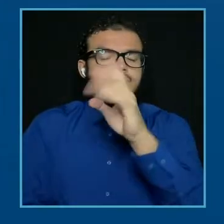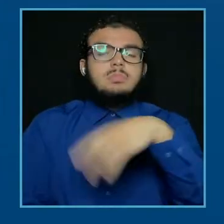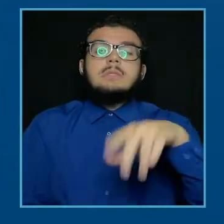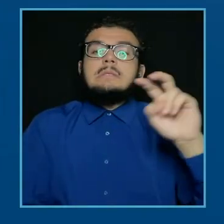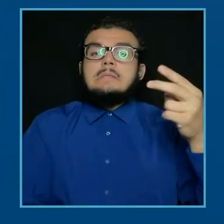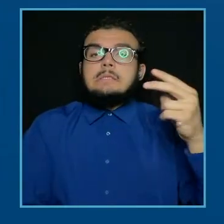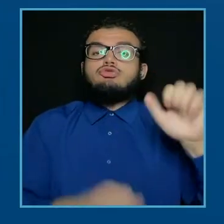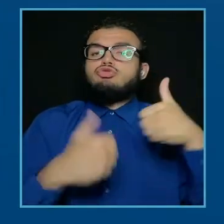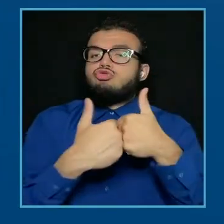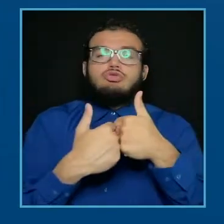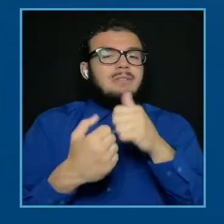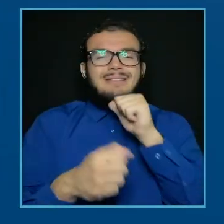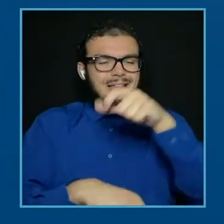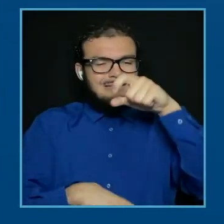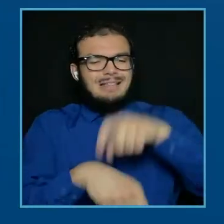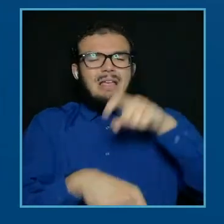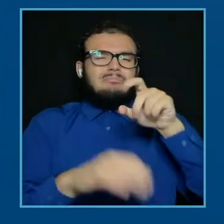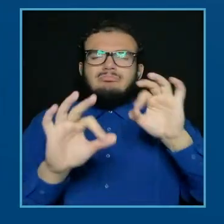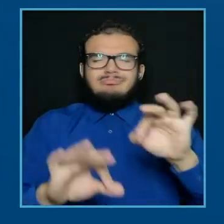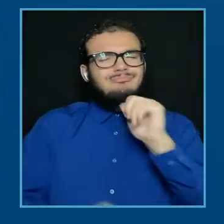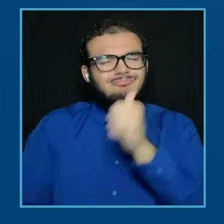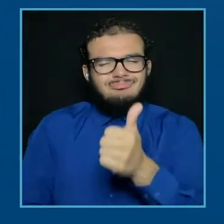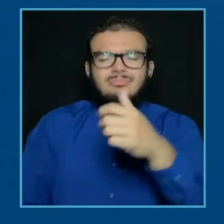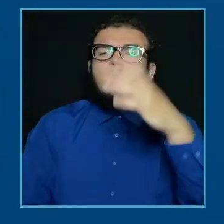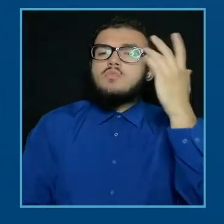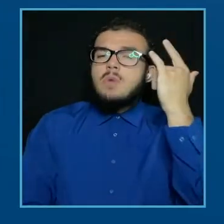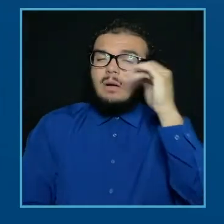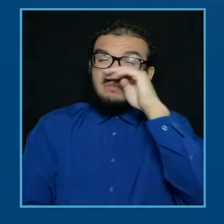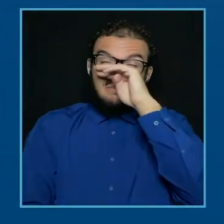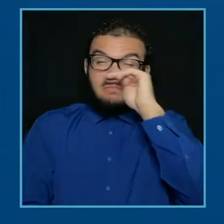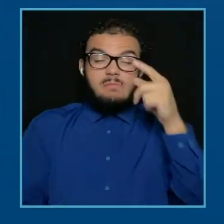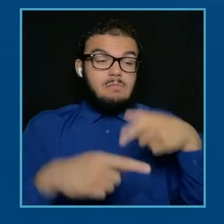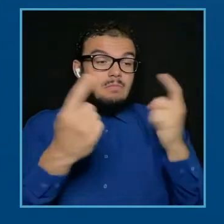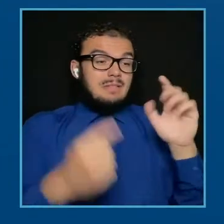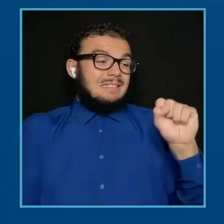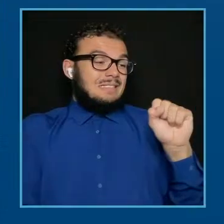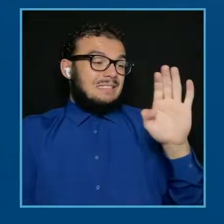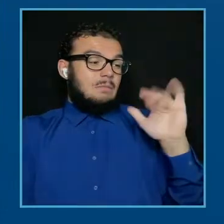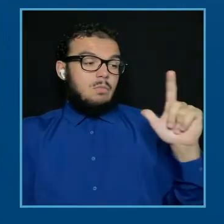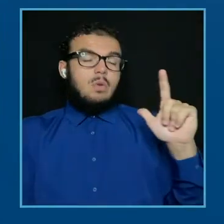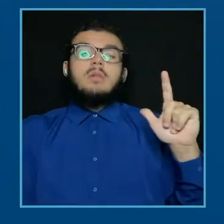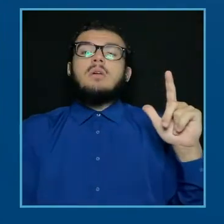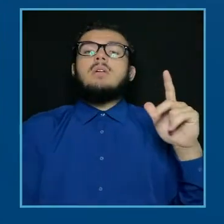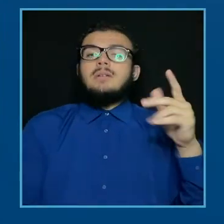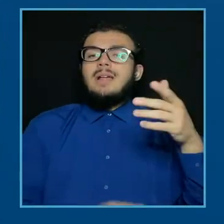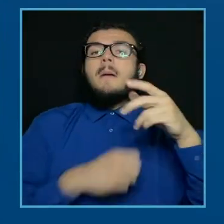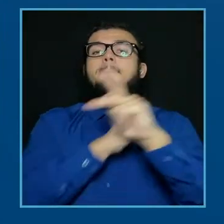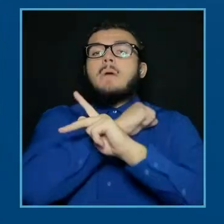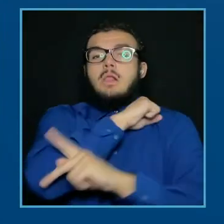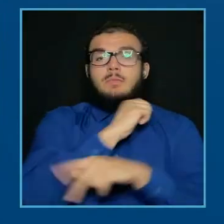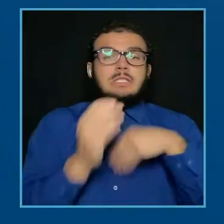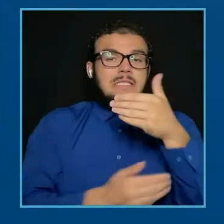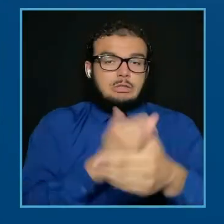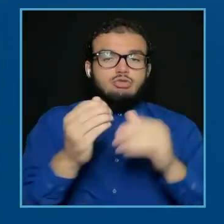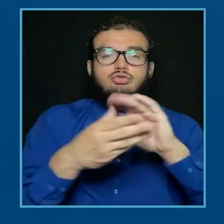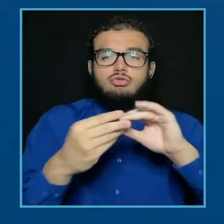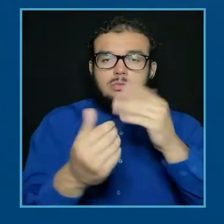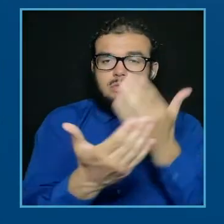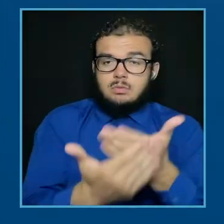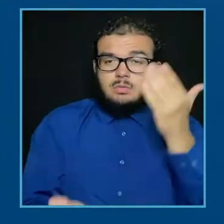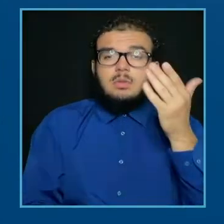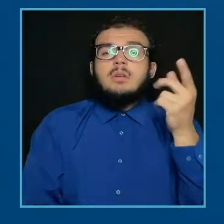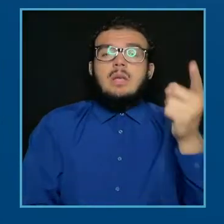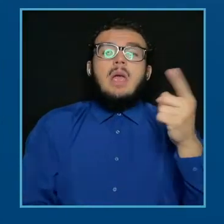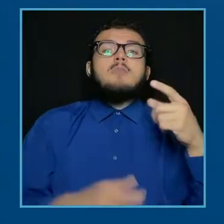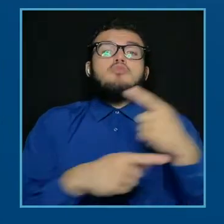is not timely. Contrary to Dr. Siebel's testimony, parliamentary procedure here dictates that the appropriate time to